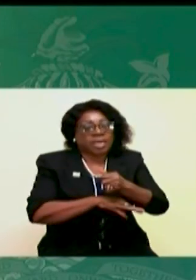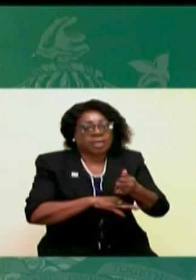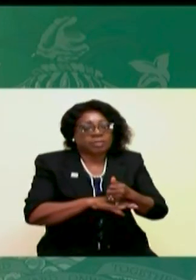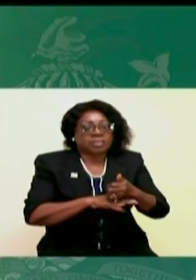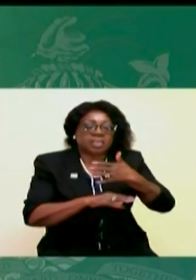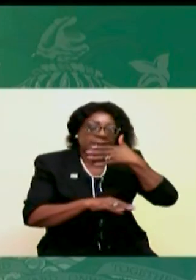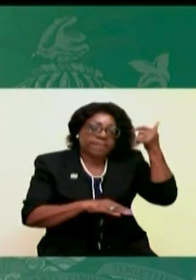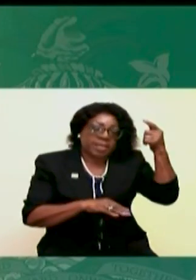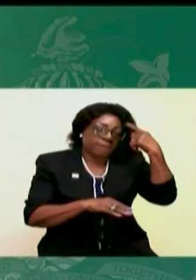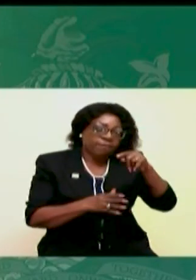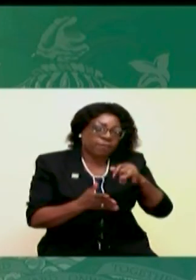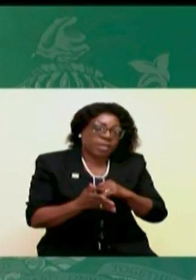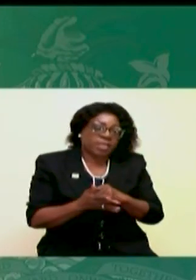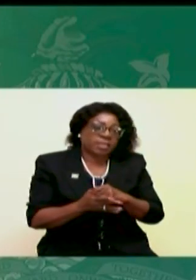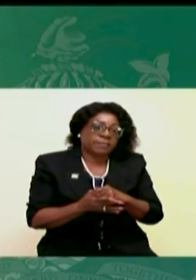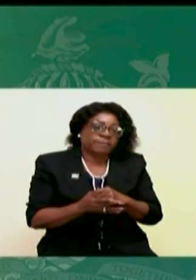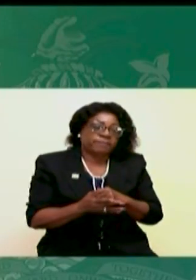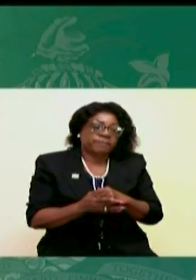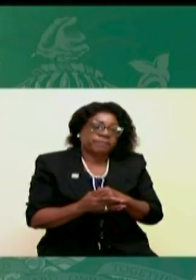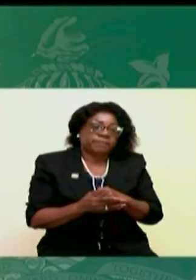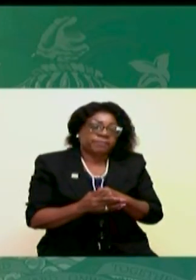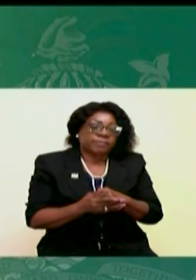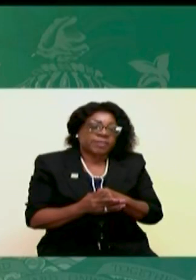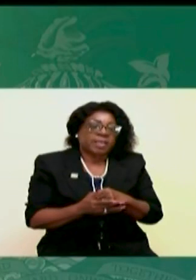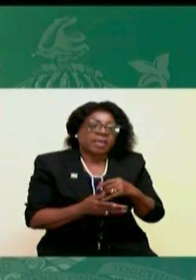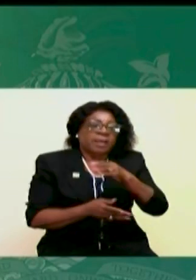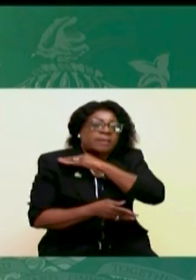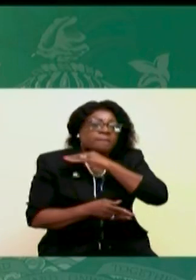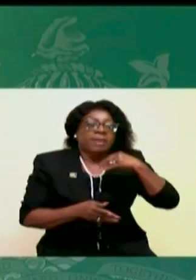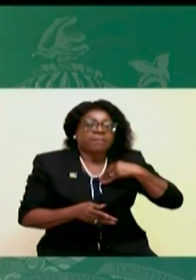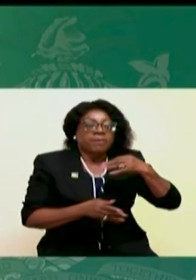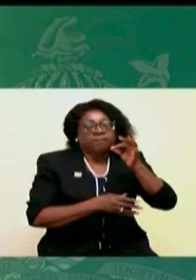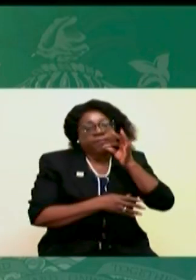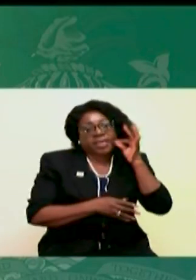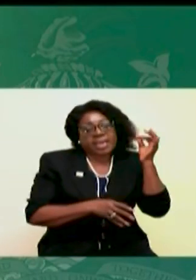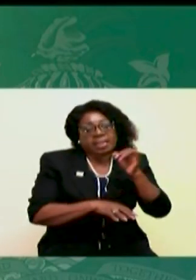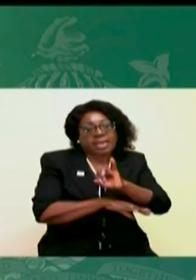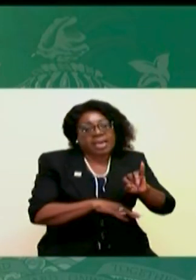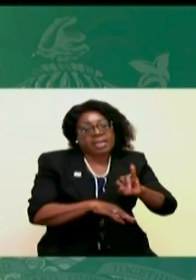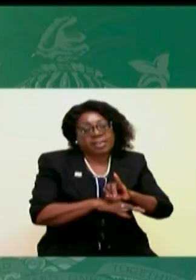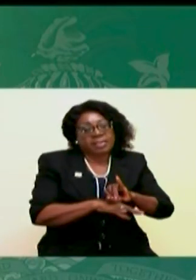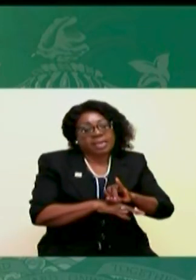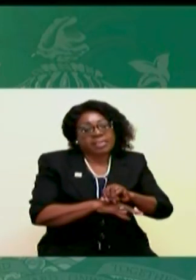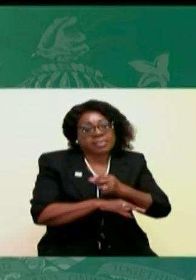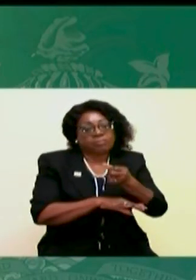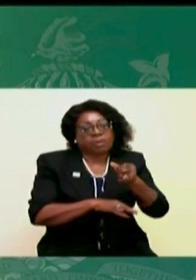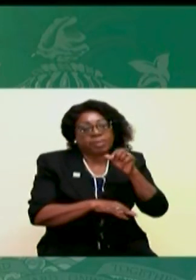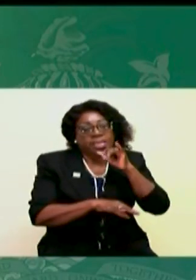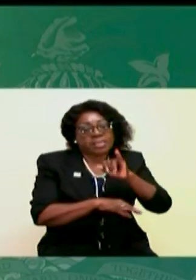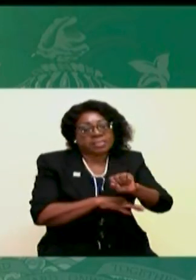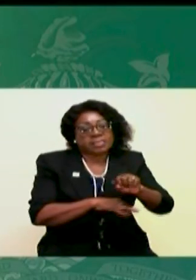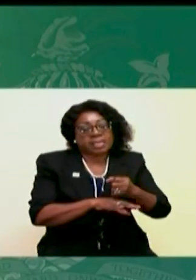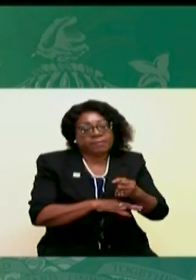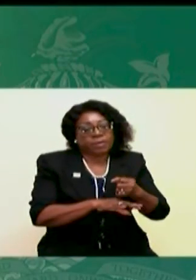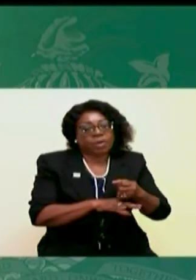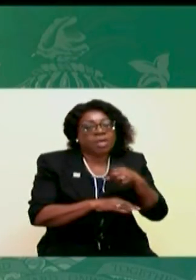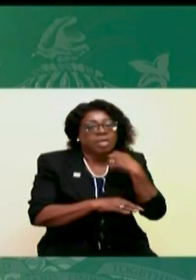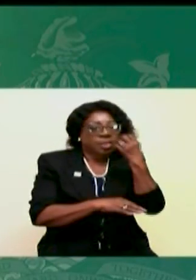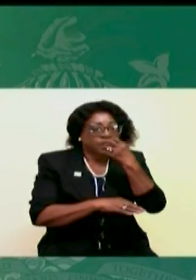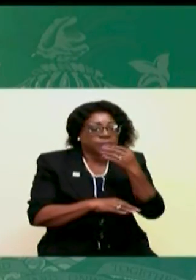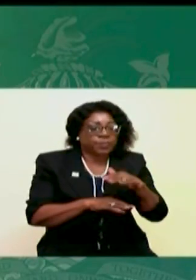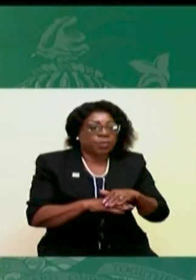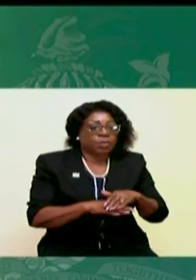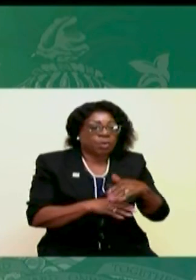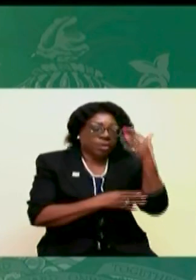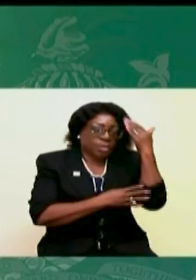it. Madam Speaker, the member for Cat Island, Rumkey, and San Salvador spoke on the acknowledgement that